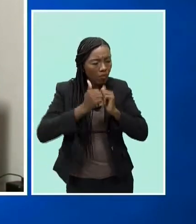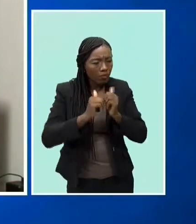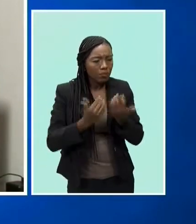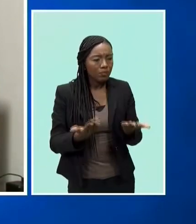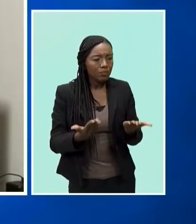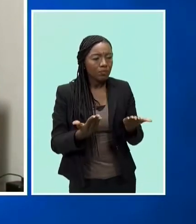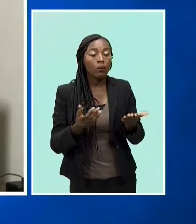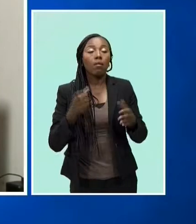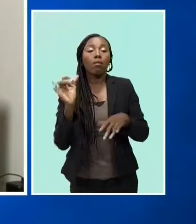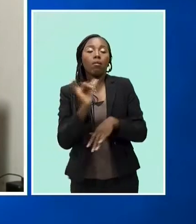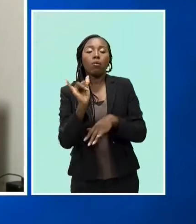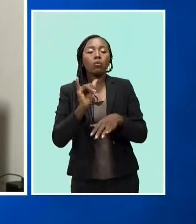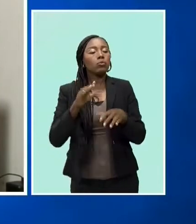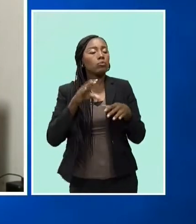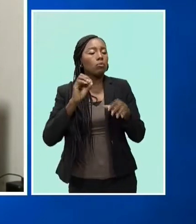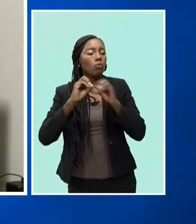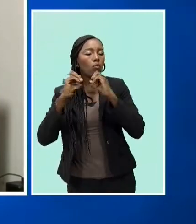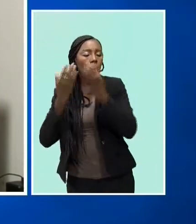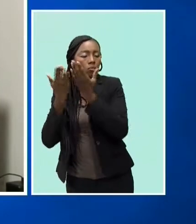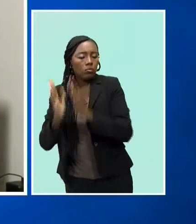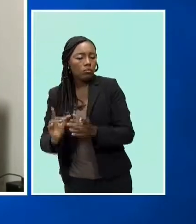that, the officer also